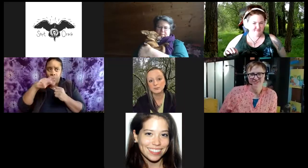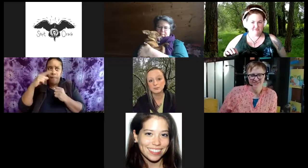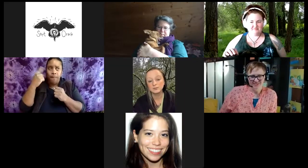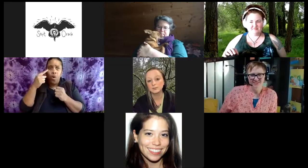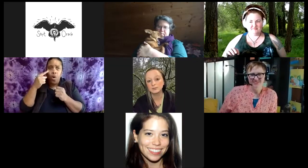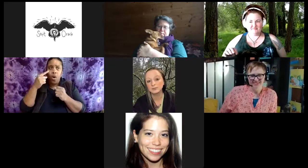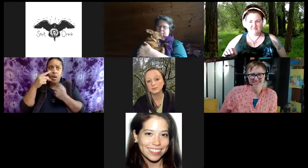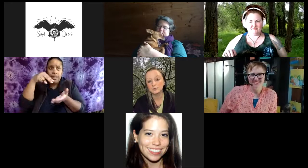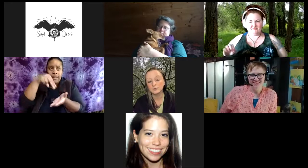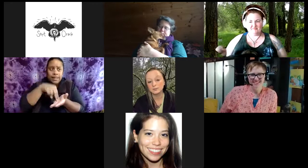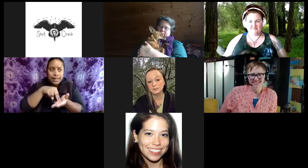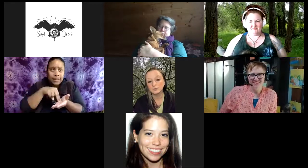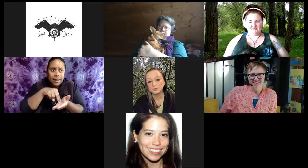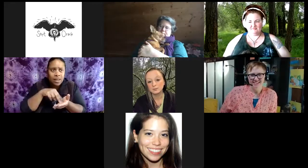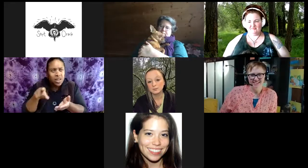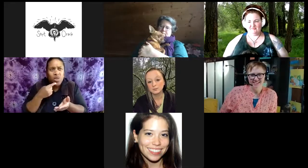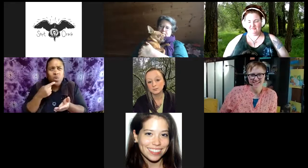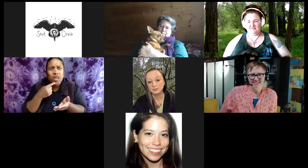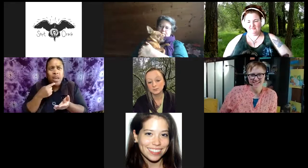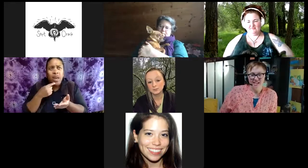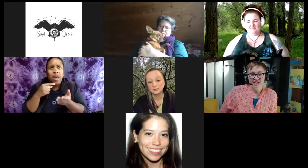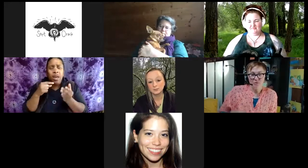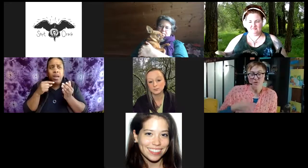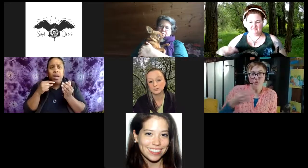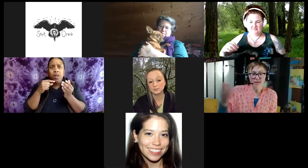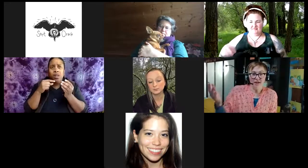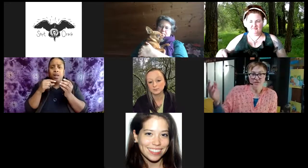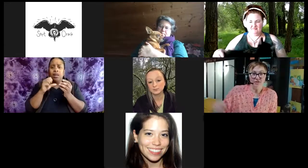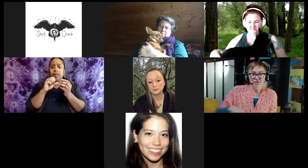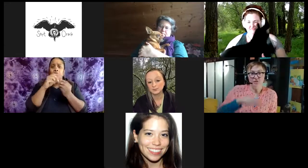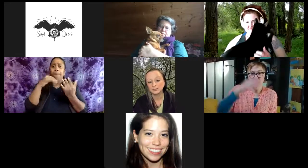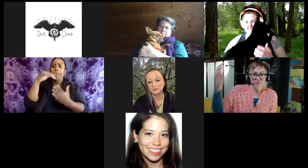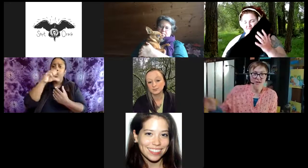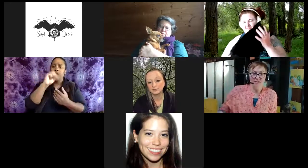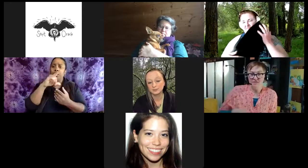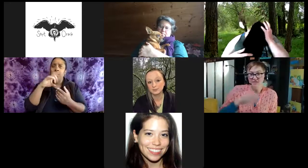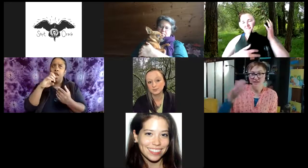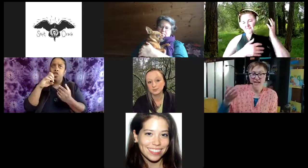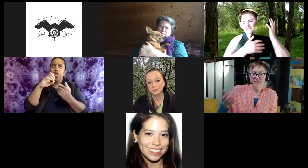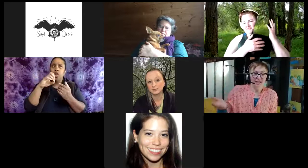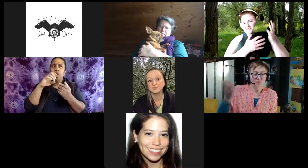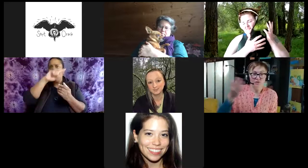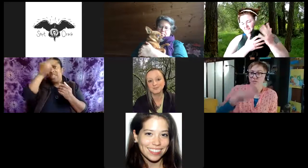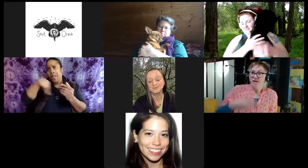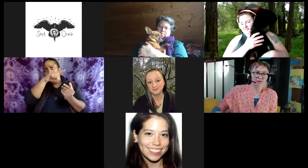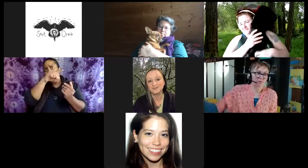going, wait, did you say counterclockwise or clockwise? Yeah, when you're going out, you're going to do clockwise.